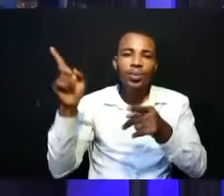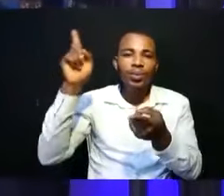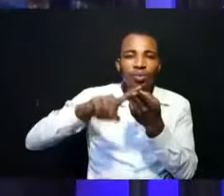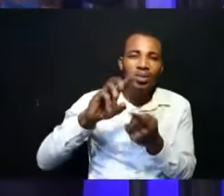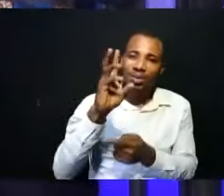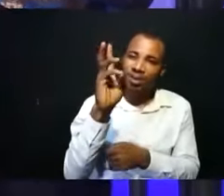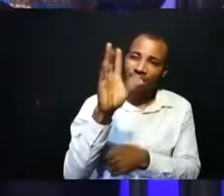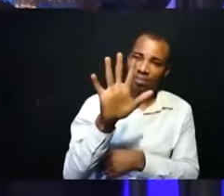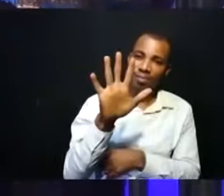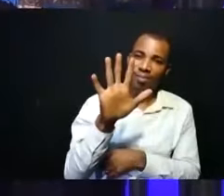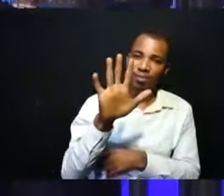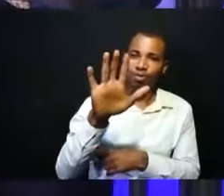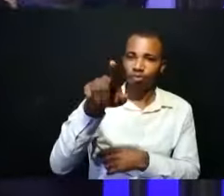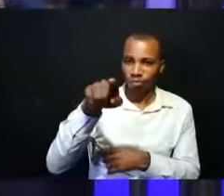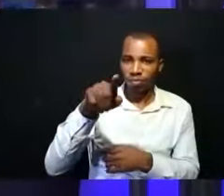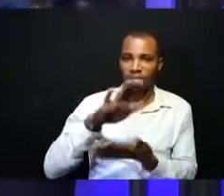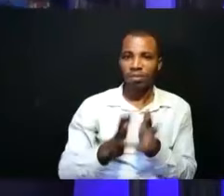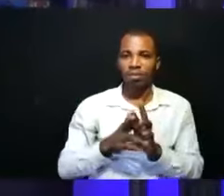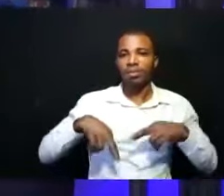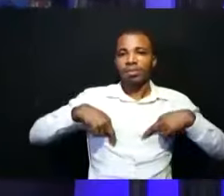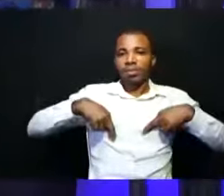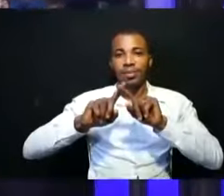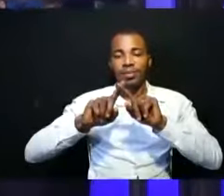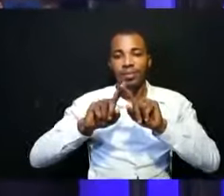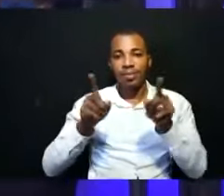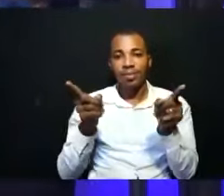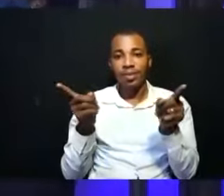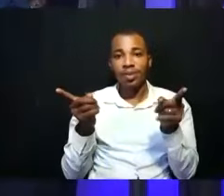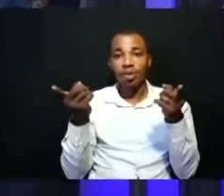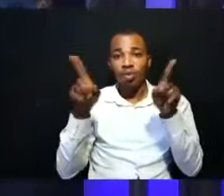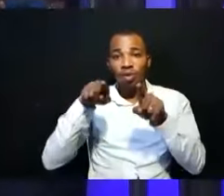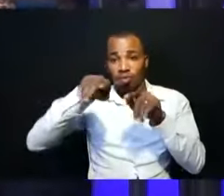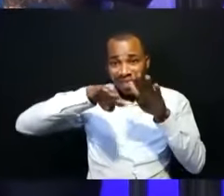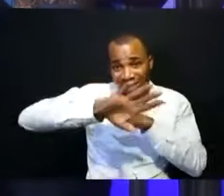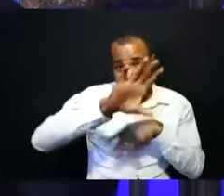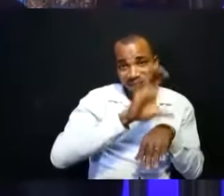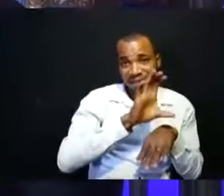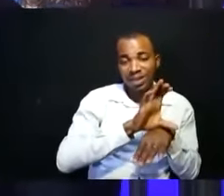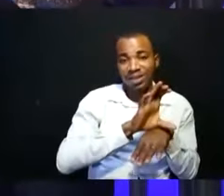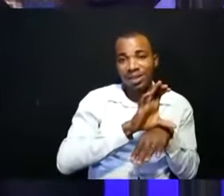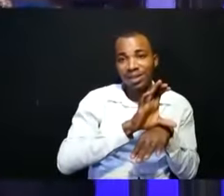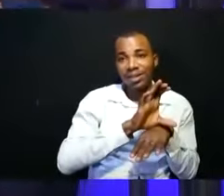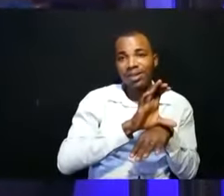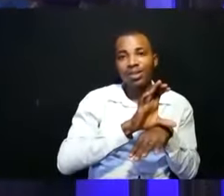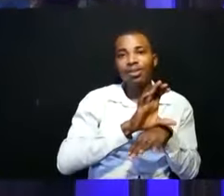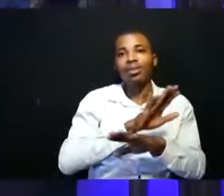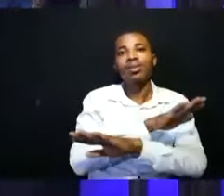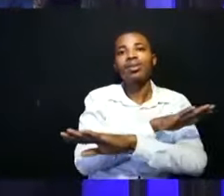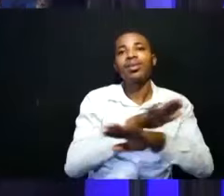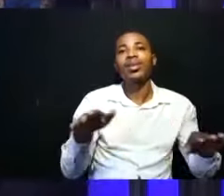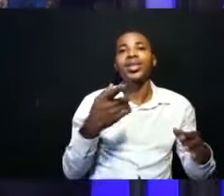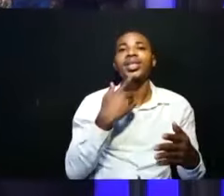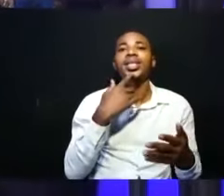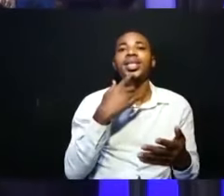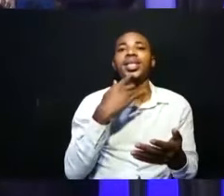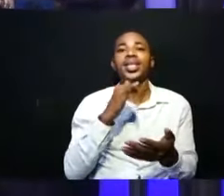you go on retirement. When you go to church, you can't just tell the pastor that